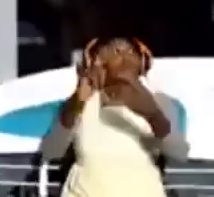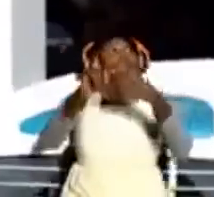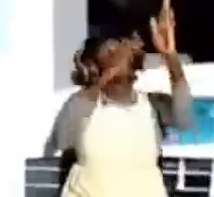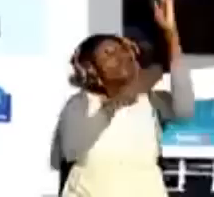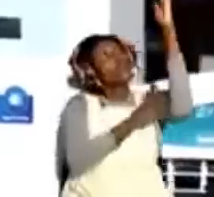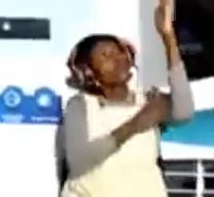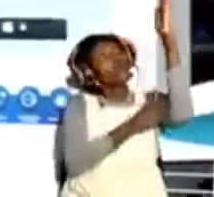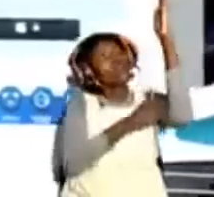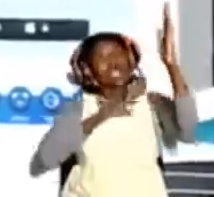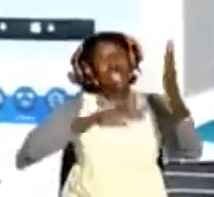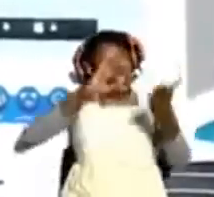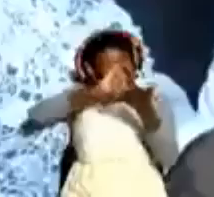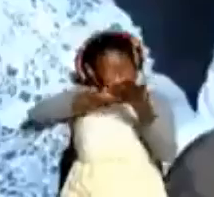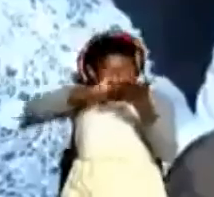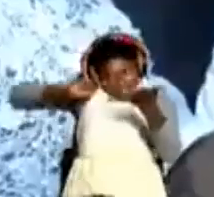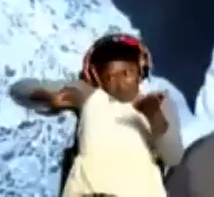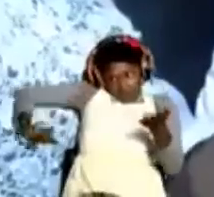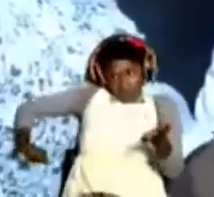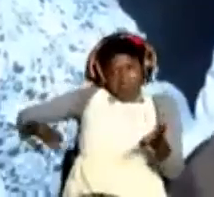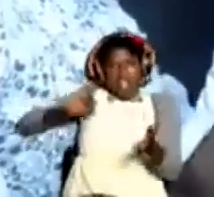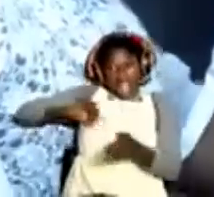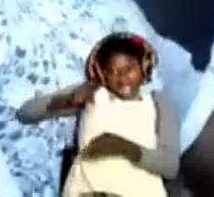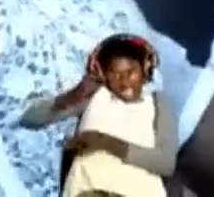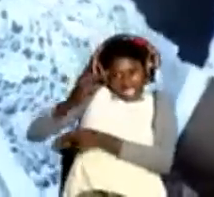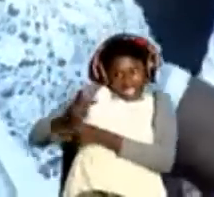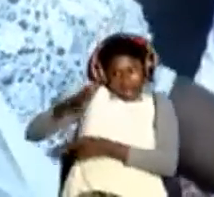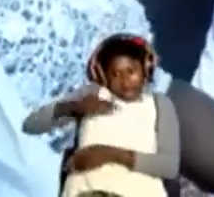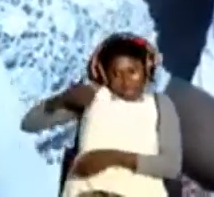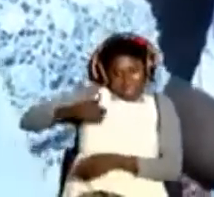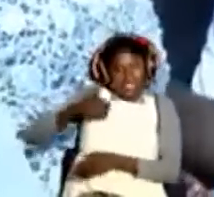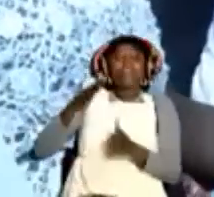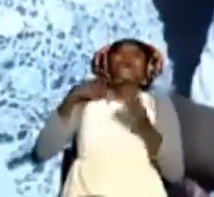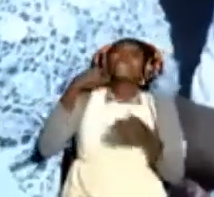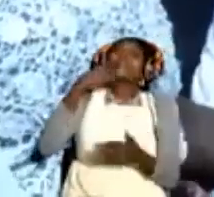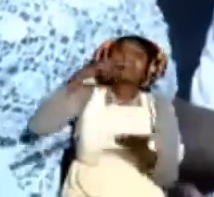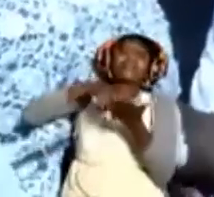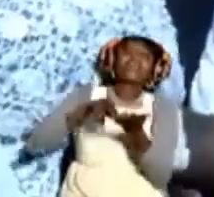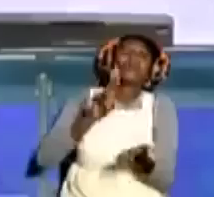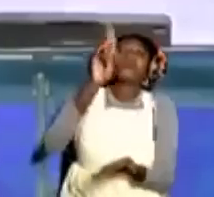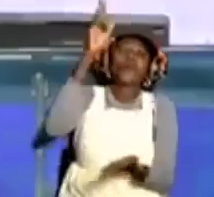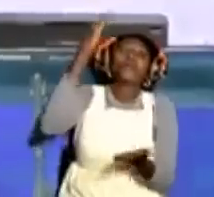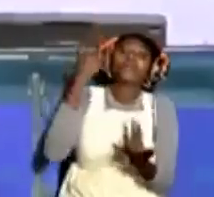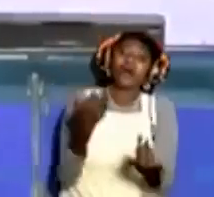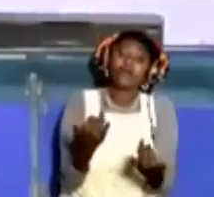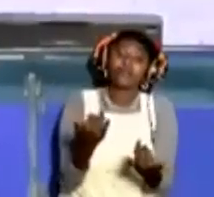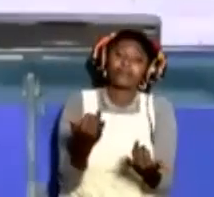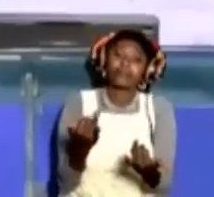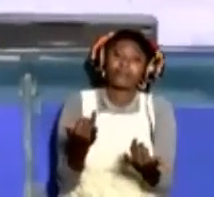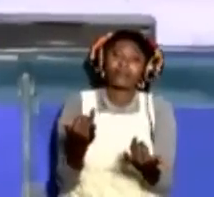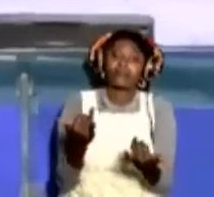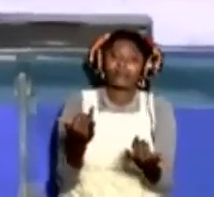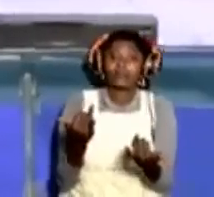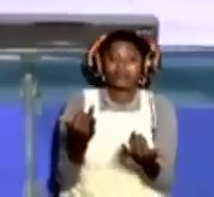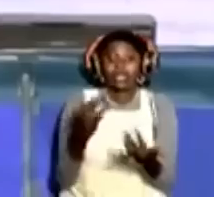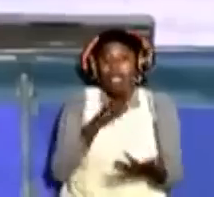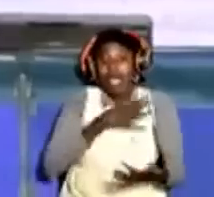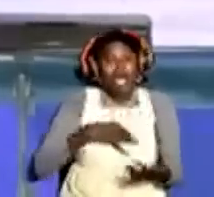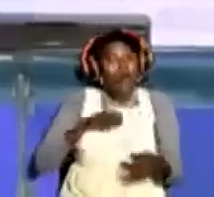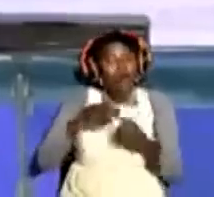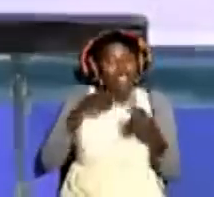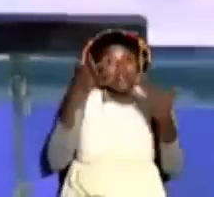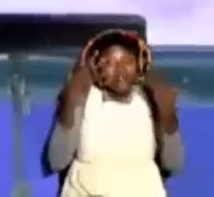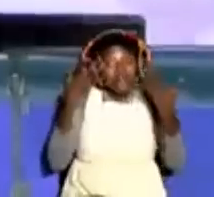it to God and I took a portion of it for myself? Please stand up and testify against me. And when he